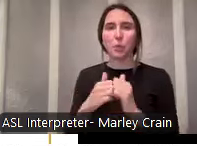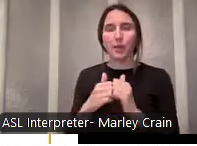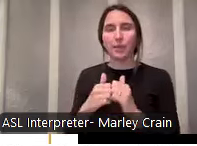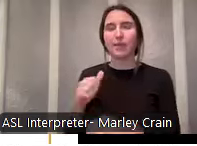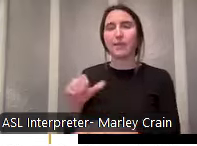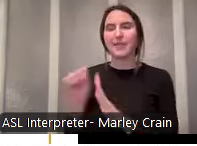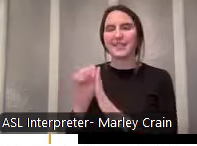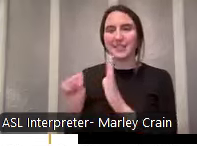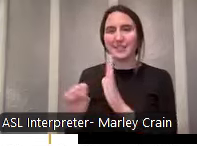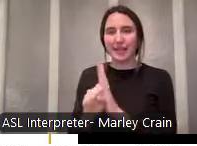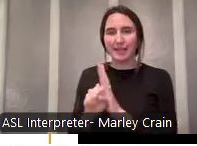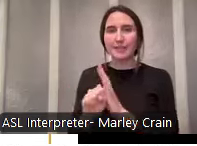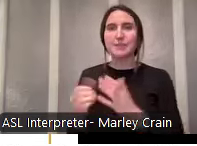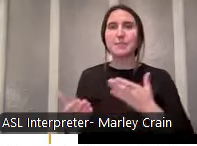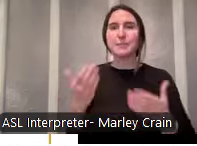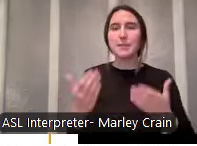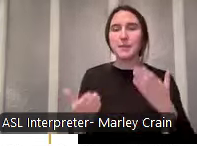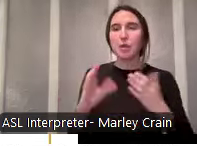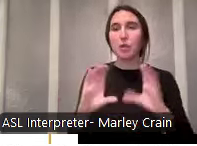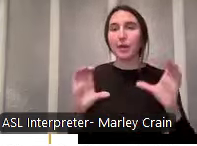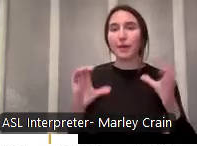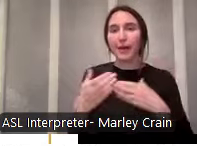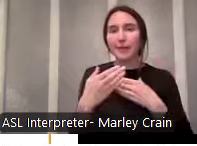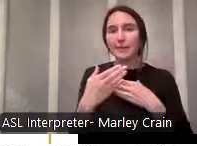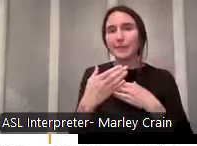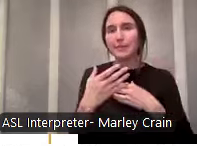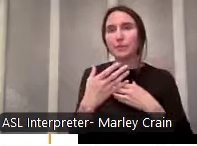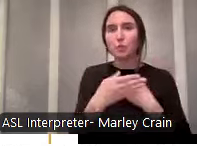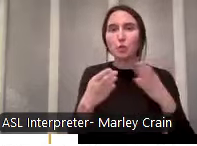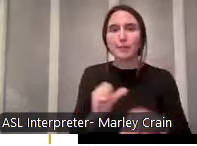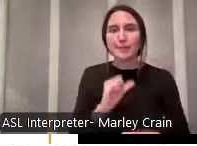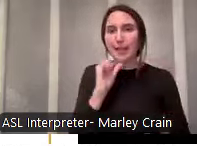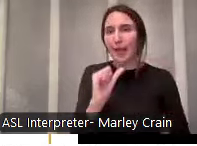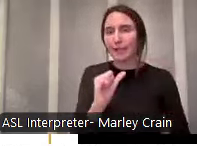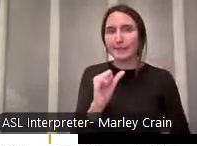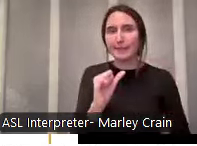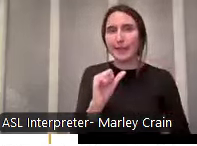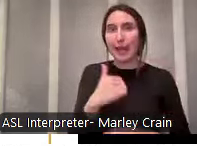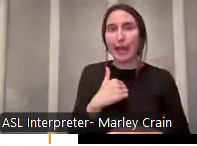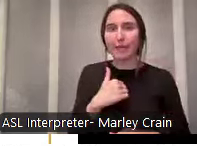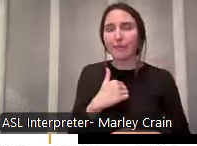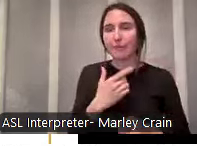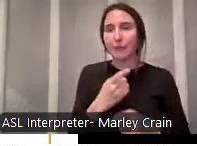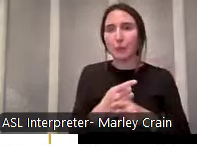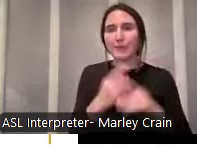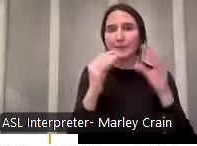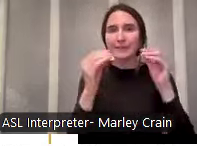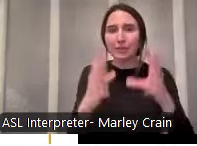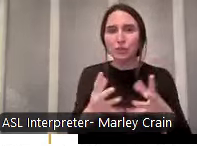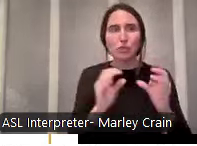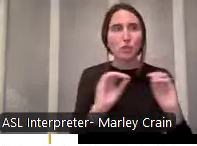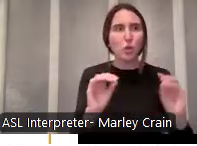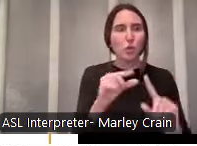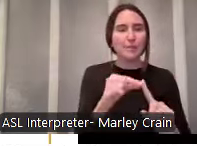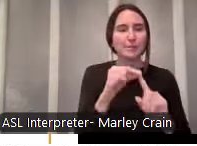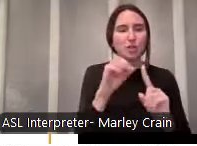to be a special ed teacher and a gen ed teacher, and there's just one teacher, and that's true for the whole school. Or there's other